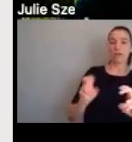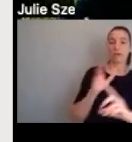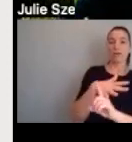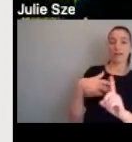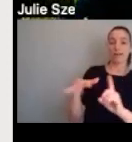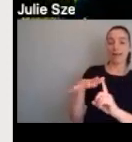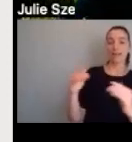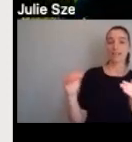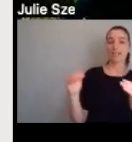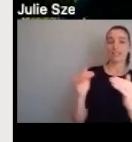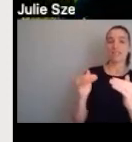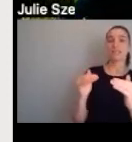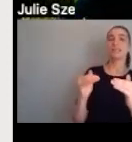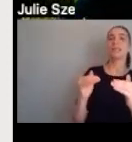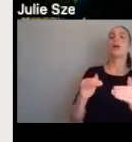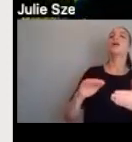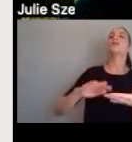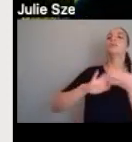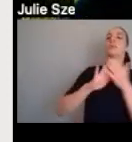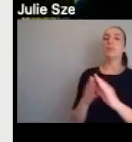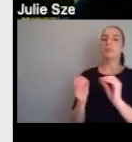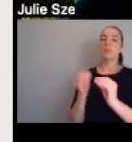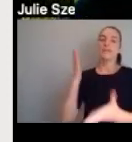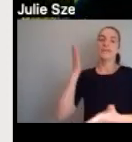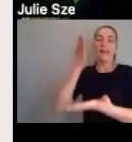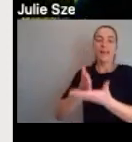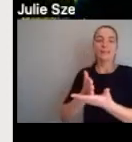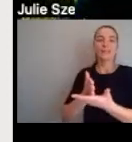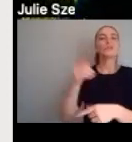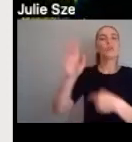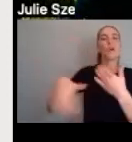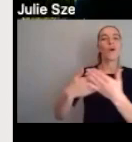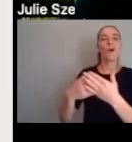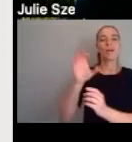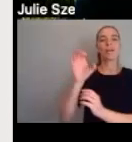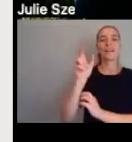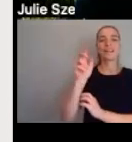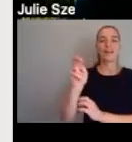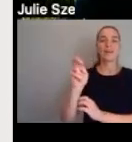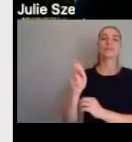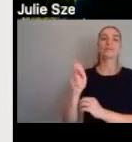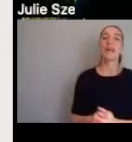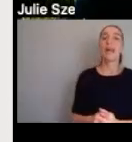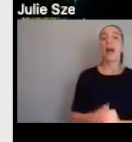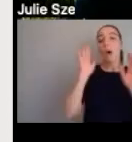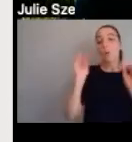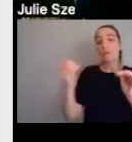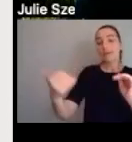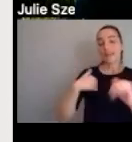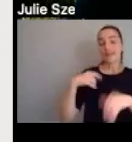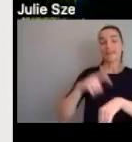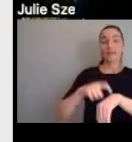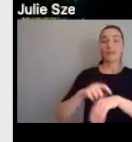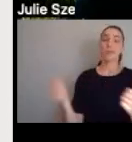so climate justice as in, as in, um, as violence. Um, the United States and the world is burning, flooding,